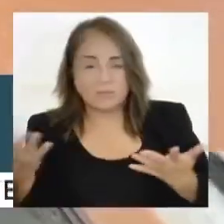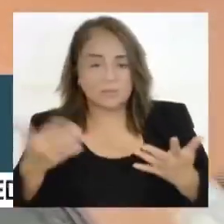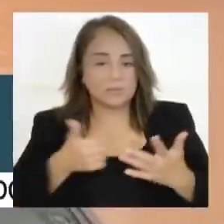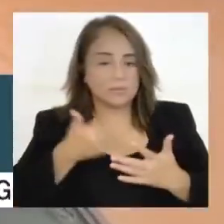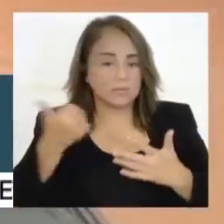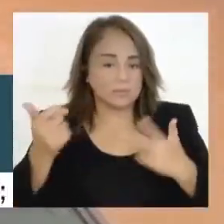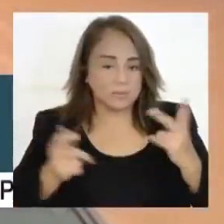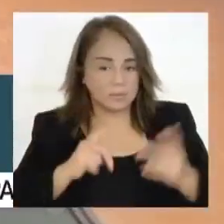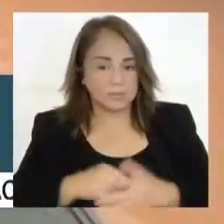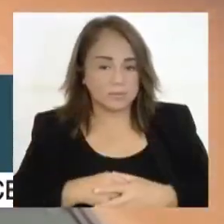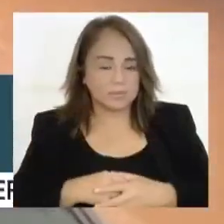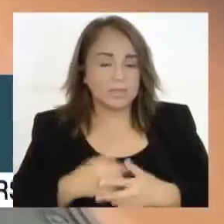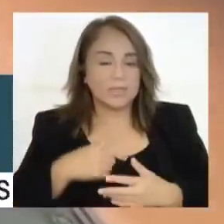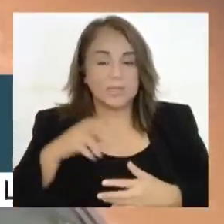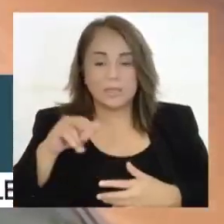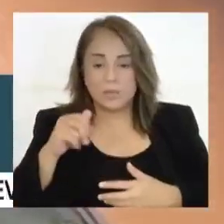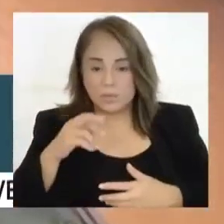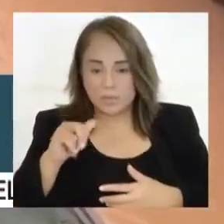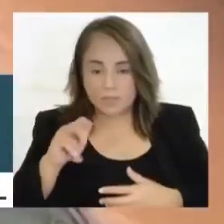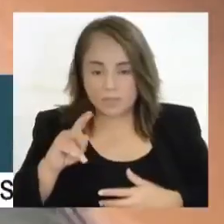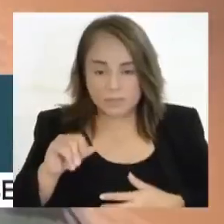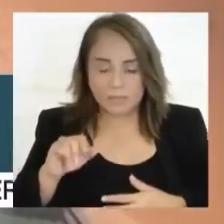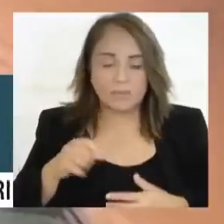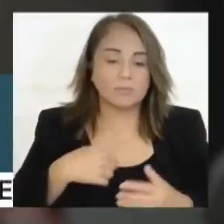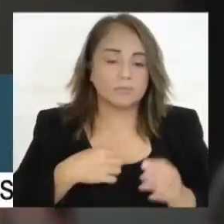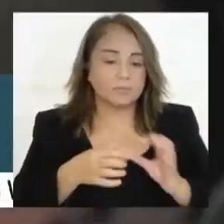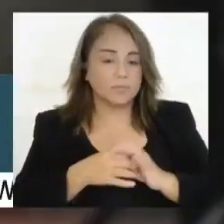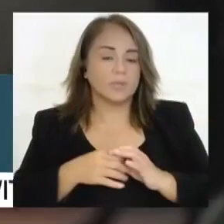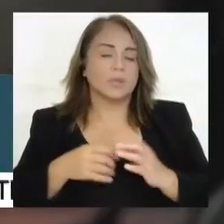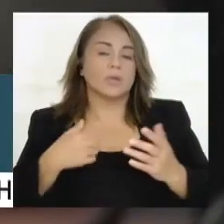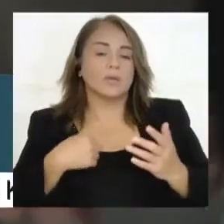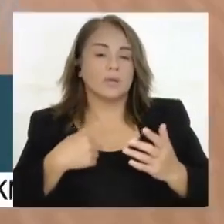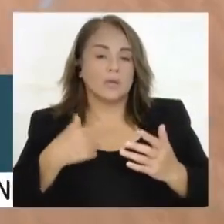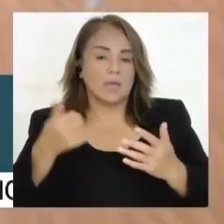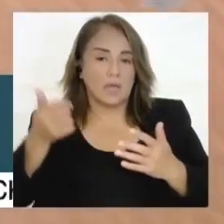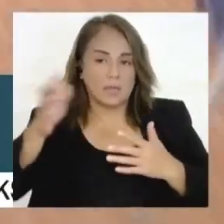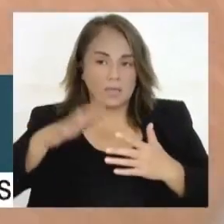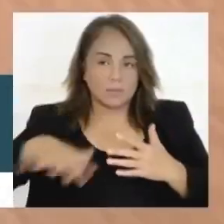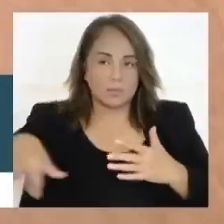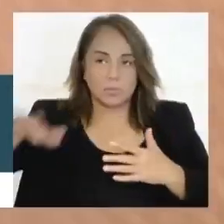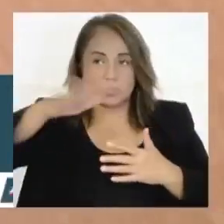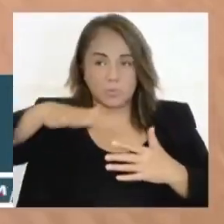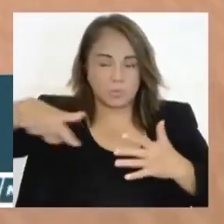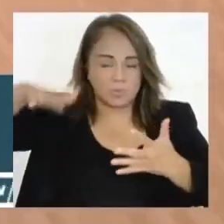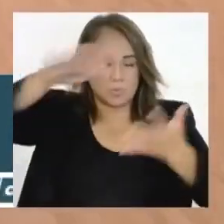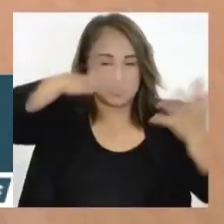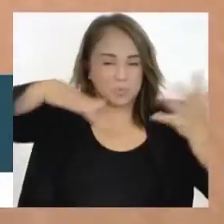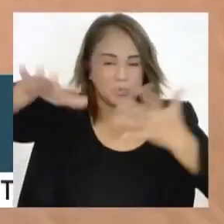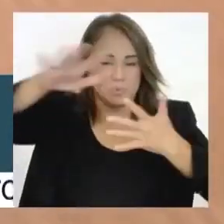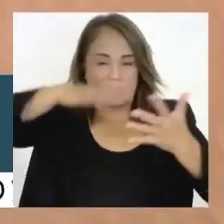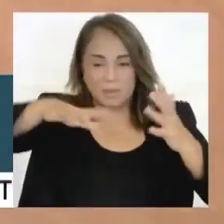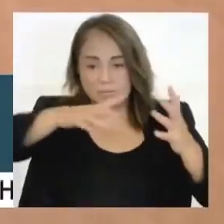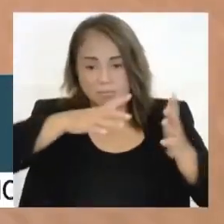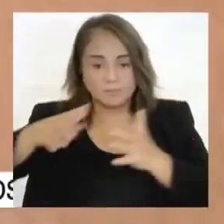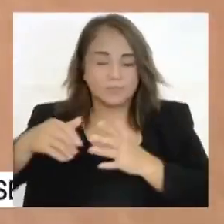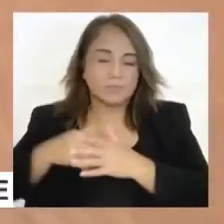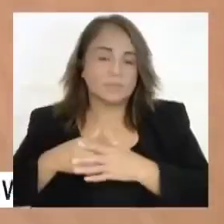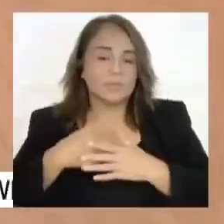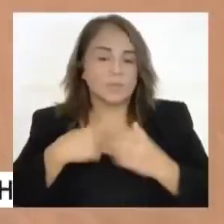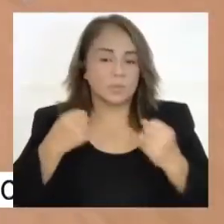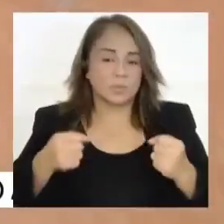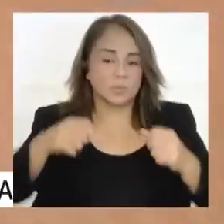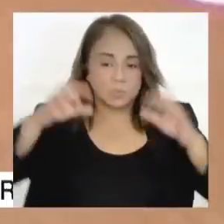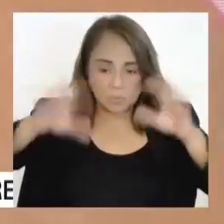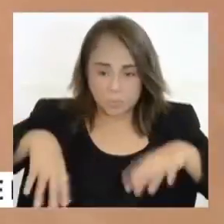Rio Grande do Sul sits between tropical and polar atmospheres, which has created weather patterns with periods of intense rains